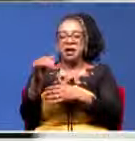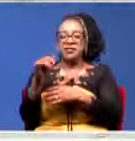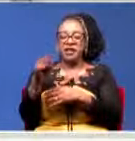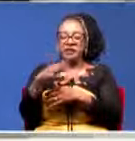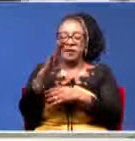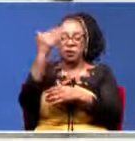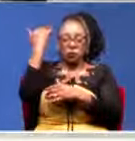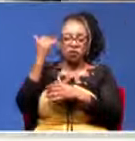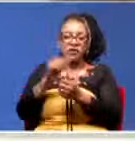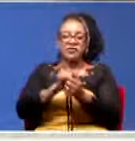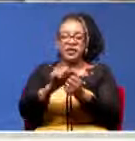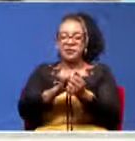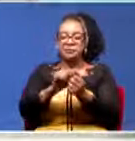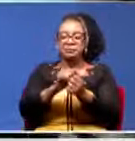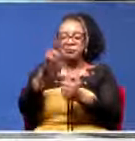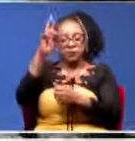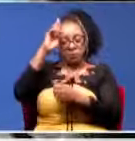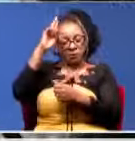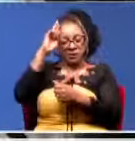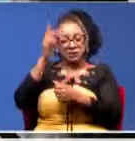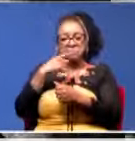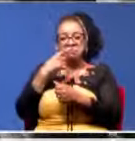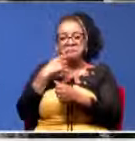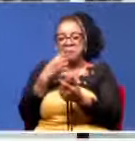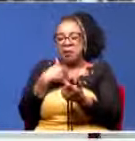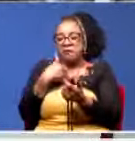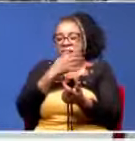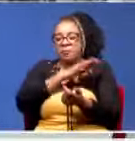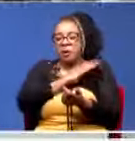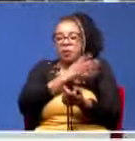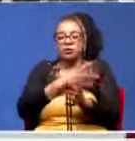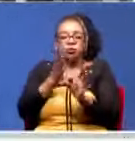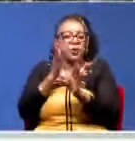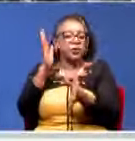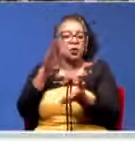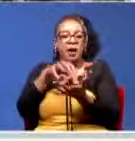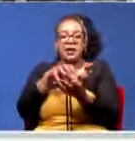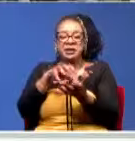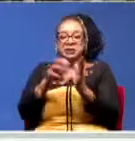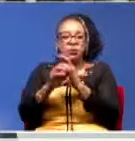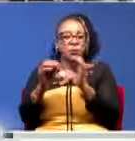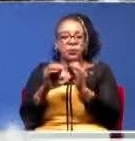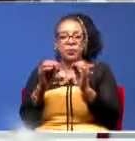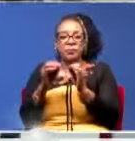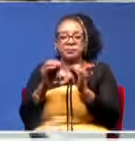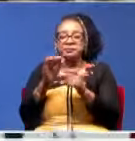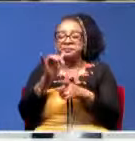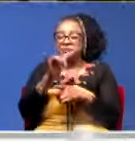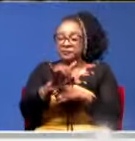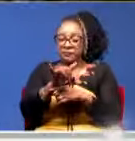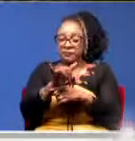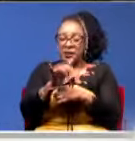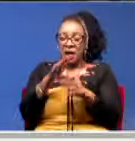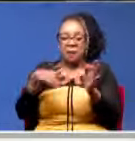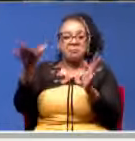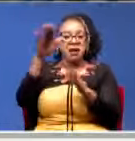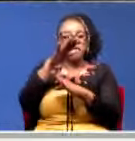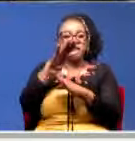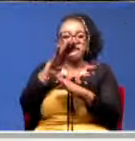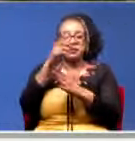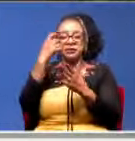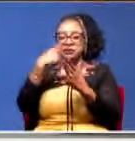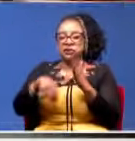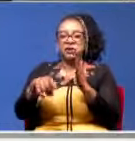Friday, with the police saying they do not have the power to withdraw a case, that it is above them. He is being charged